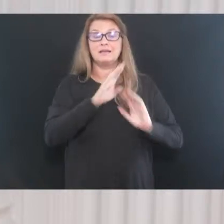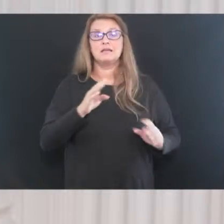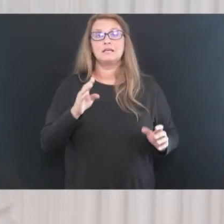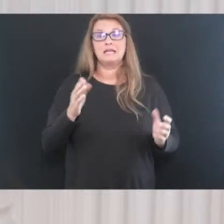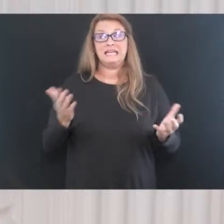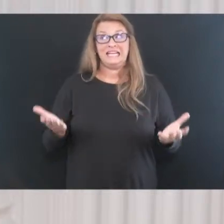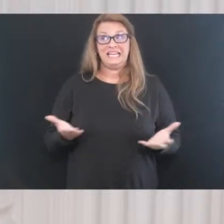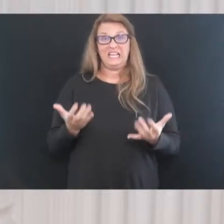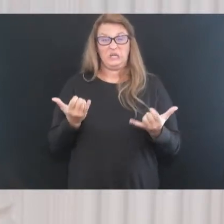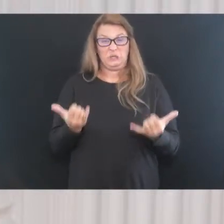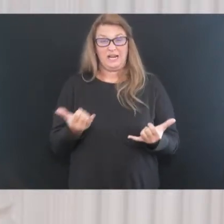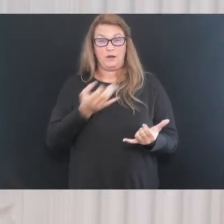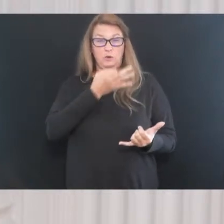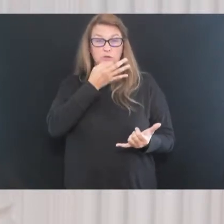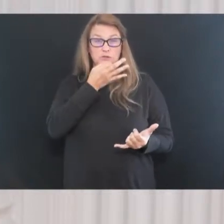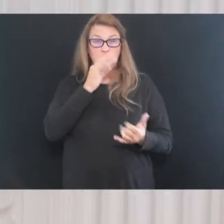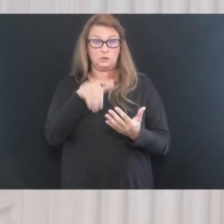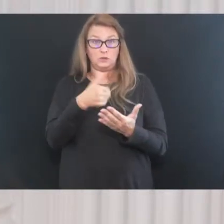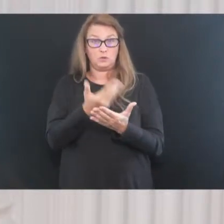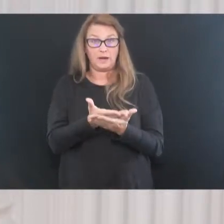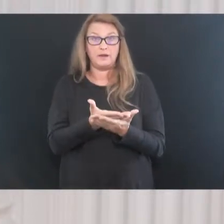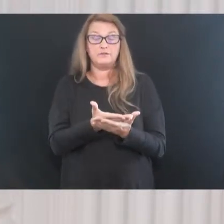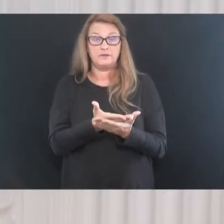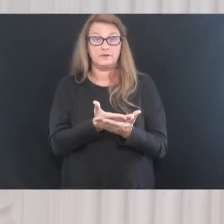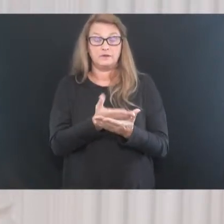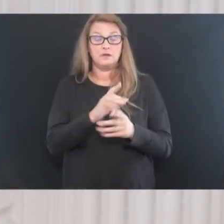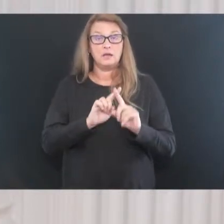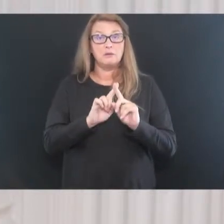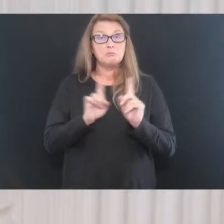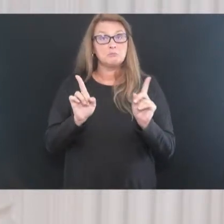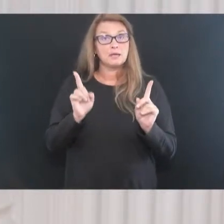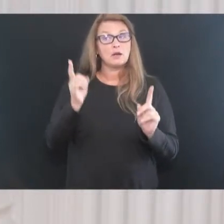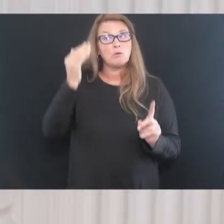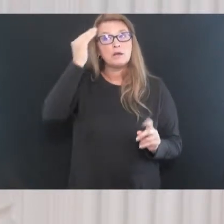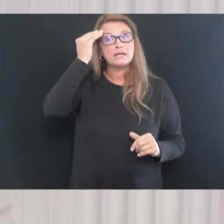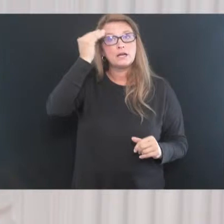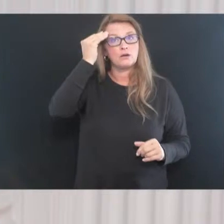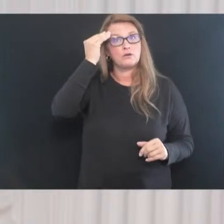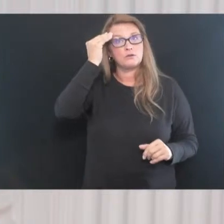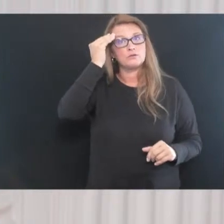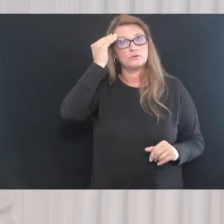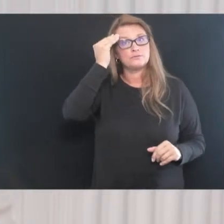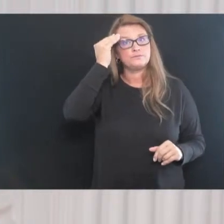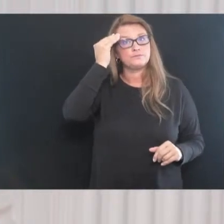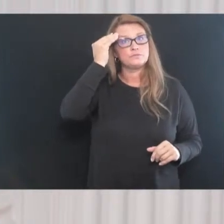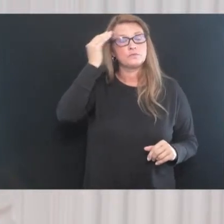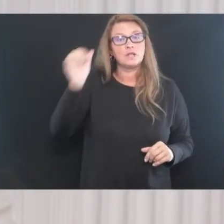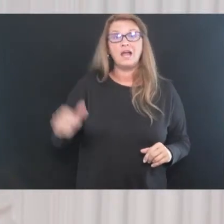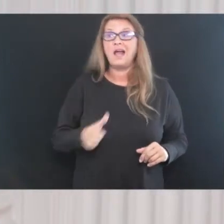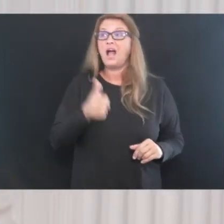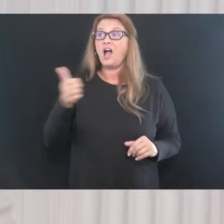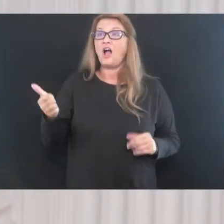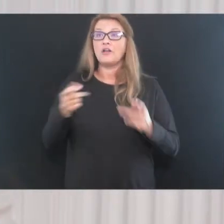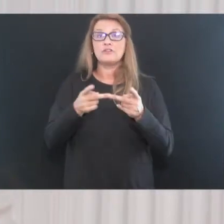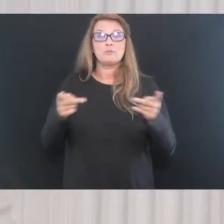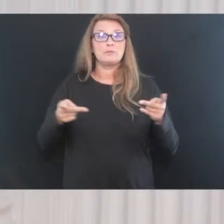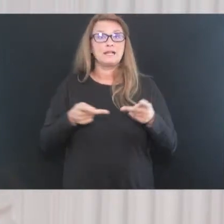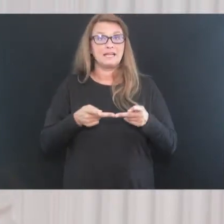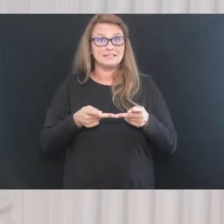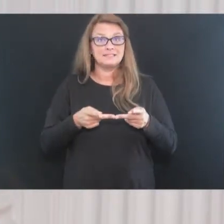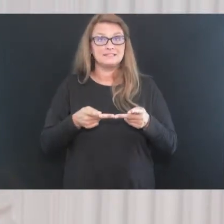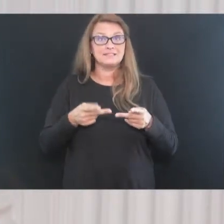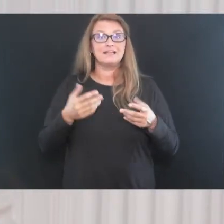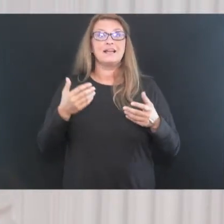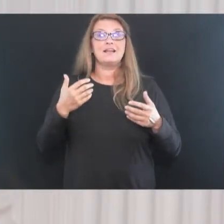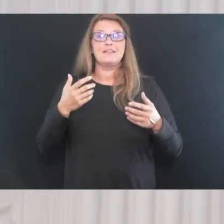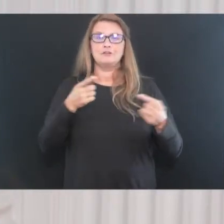today or very quickly upcoming. But we also know when we look at other places that have had problems